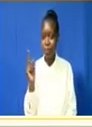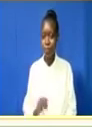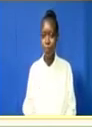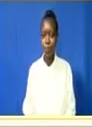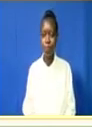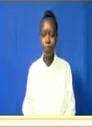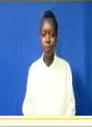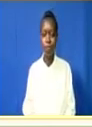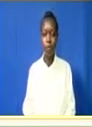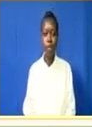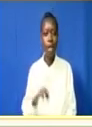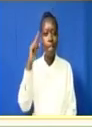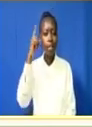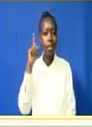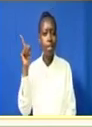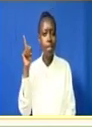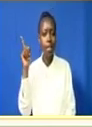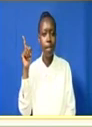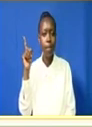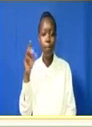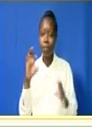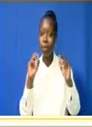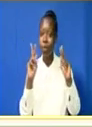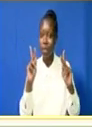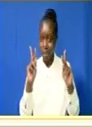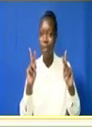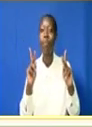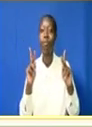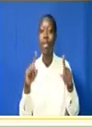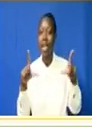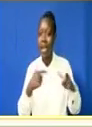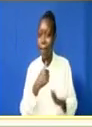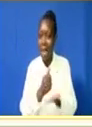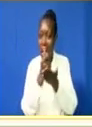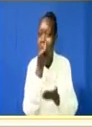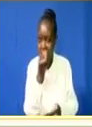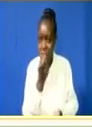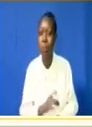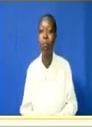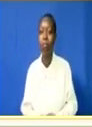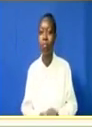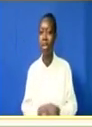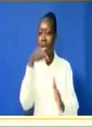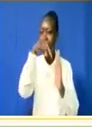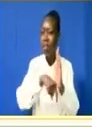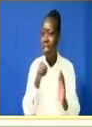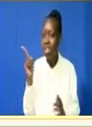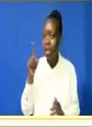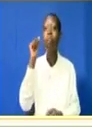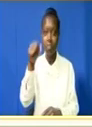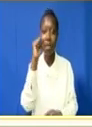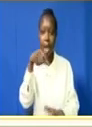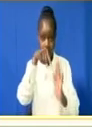Oh boy. Is it higher? Now let me give you hints. Hint. Mm-hmm. Is it deep? Yes, it's